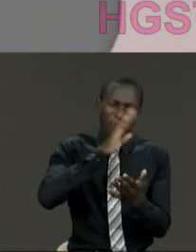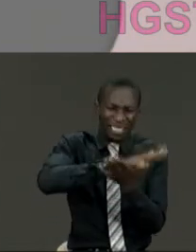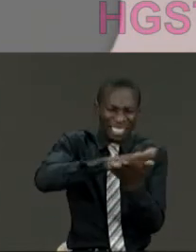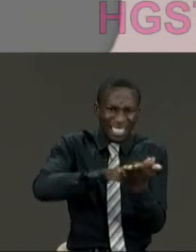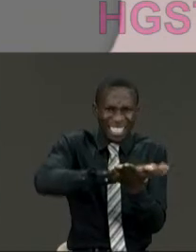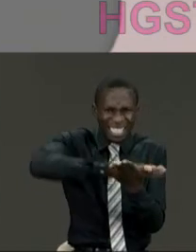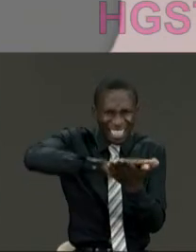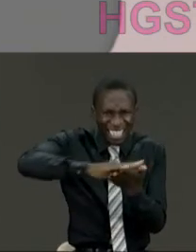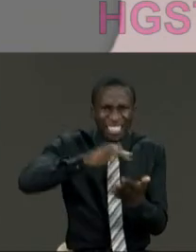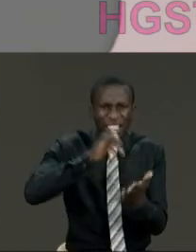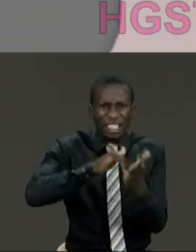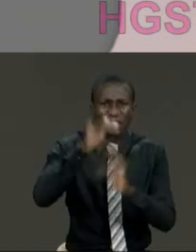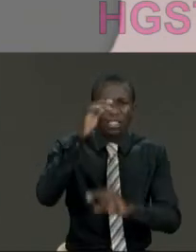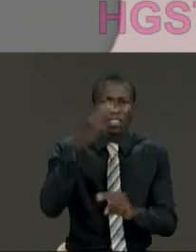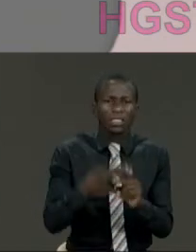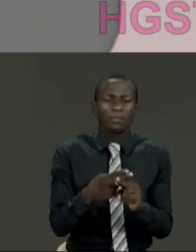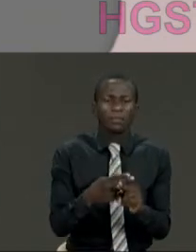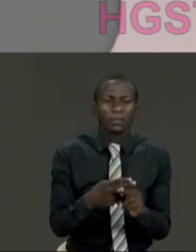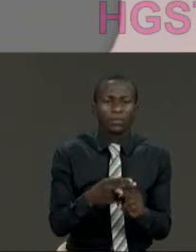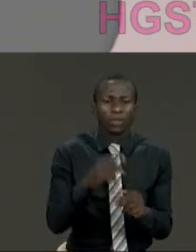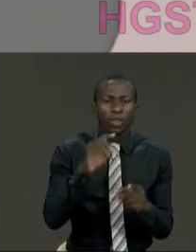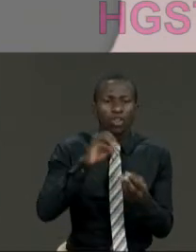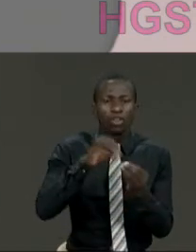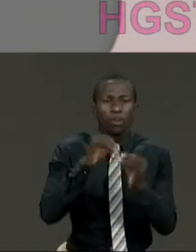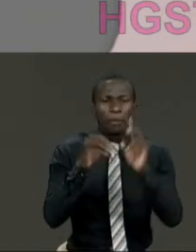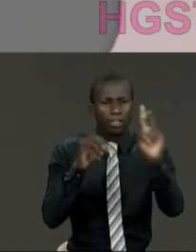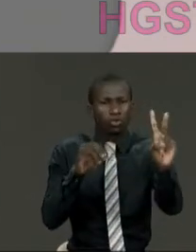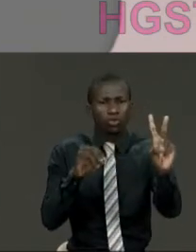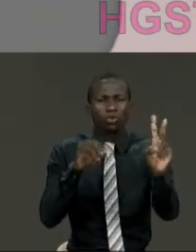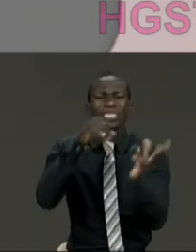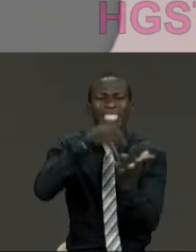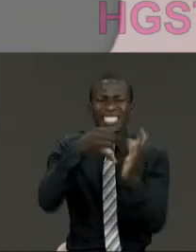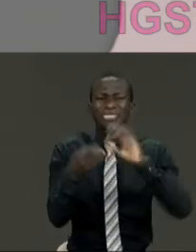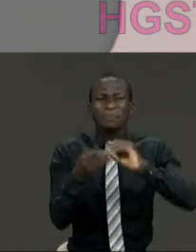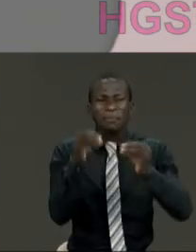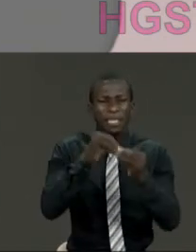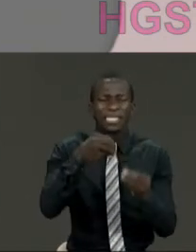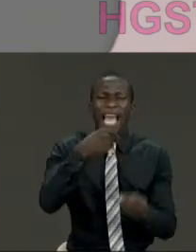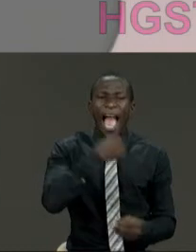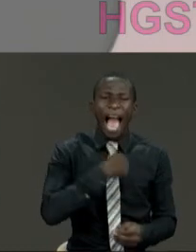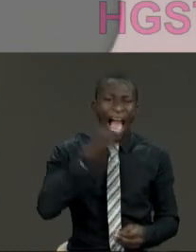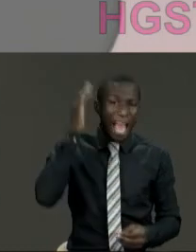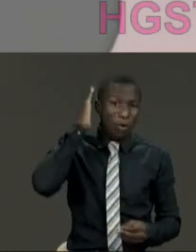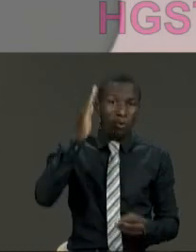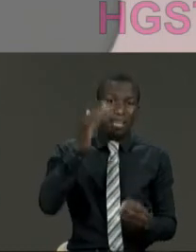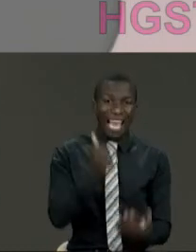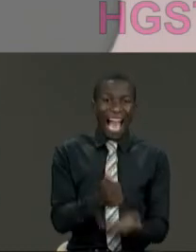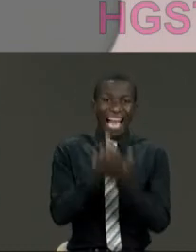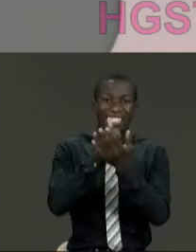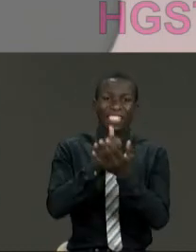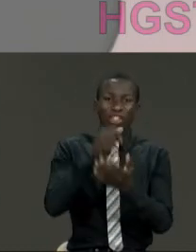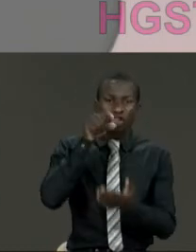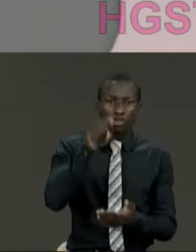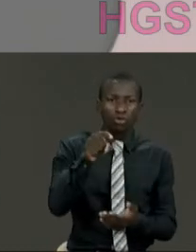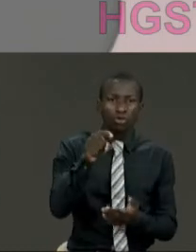name. Number two, it means I will assist you. Romans chapter 16, verse 12.